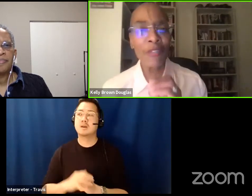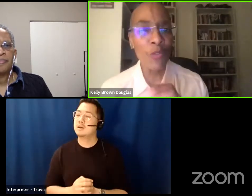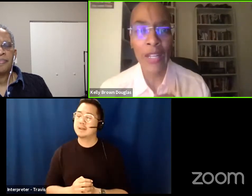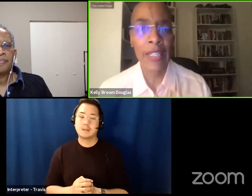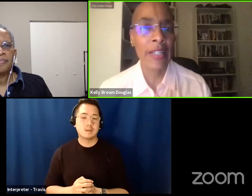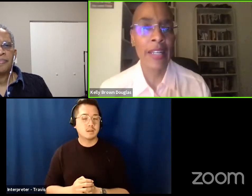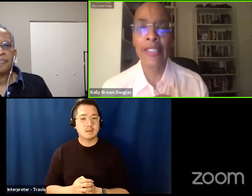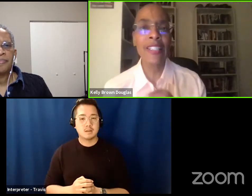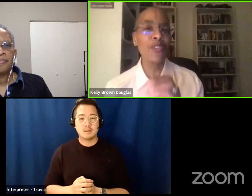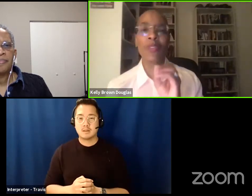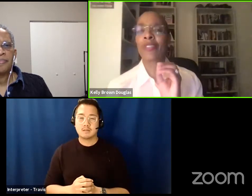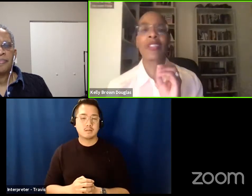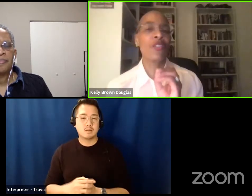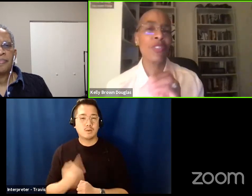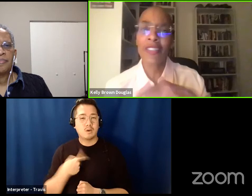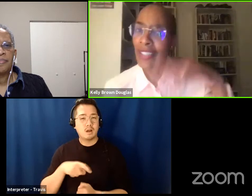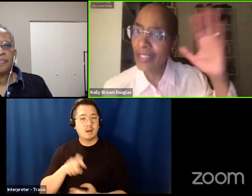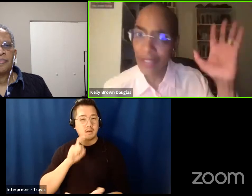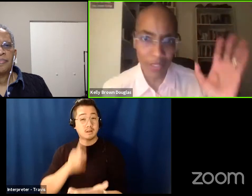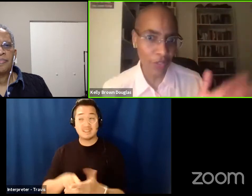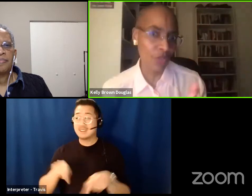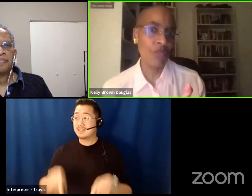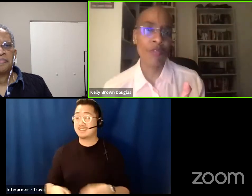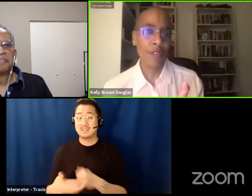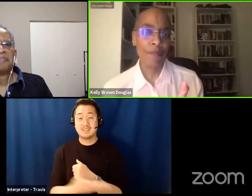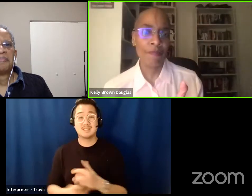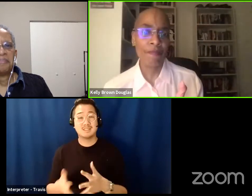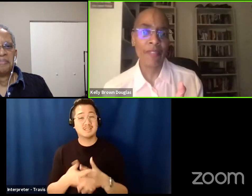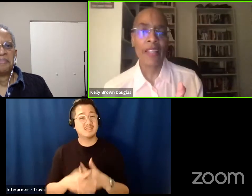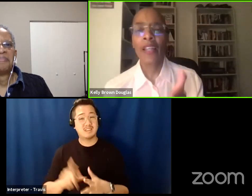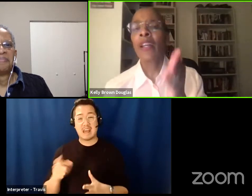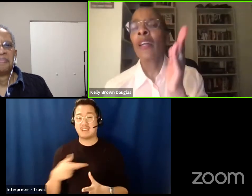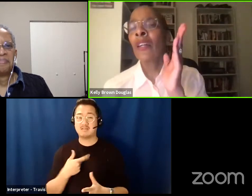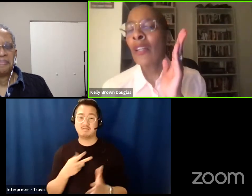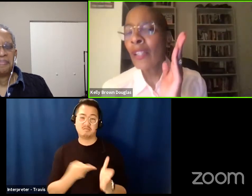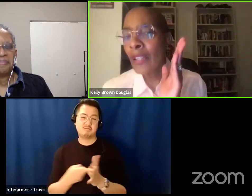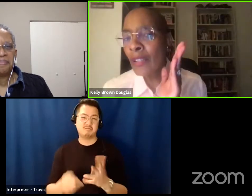we have to recognize this is where this country just needs to tell the truth.